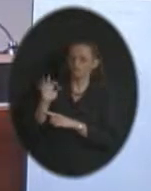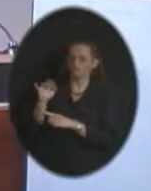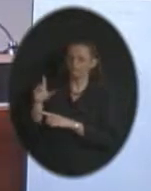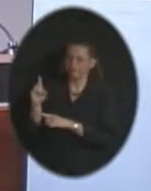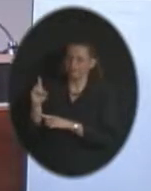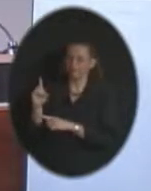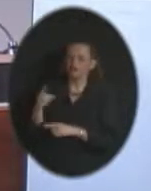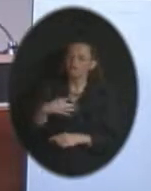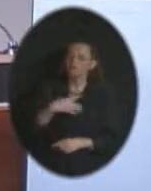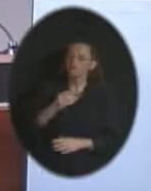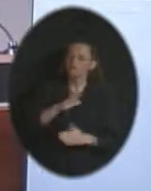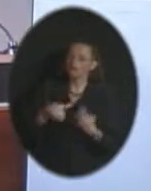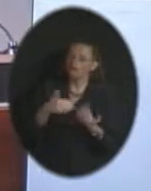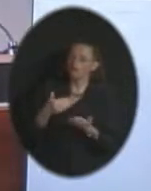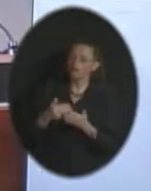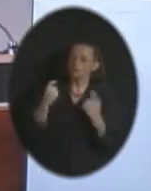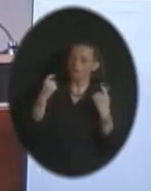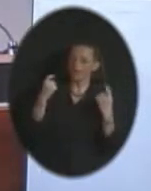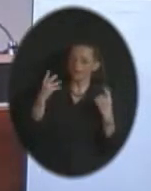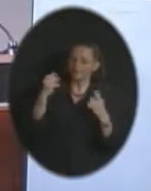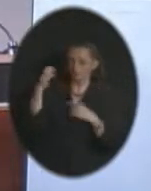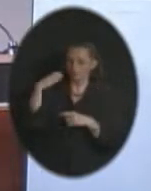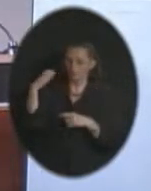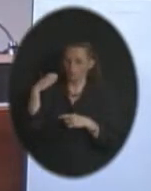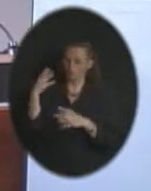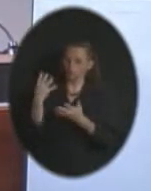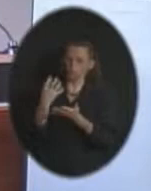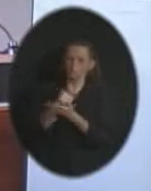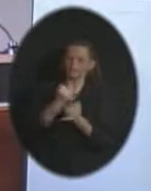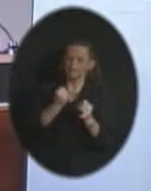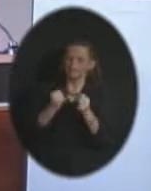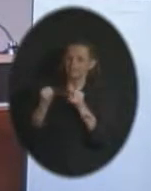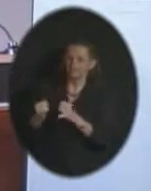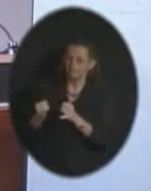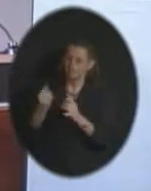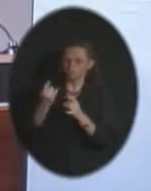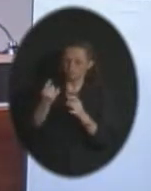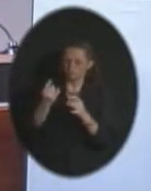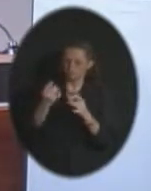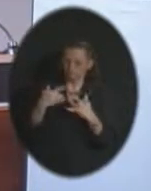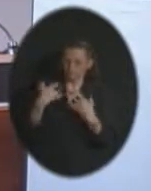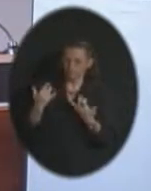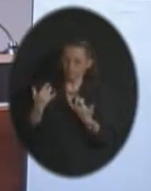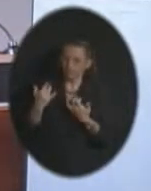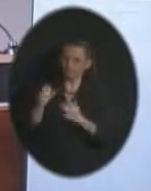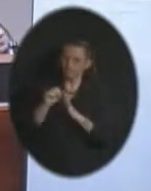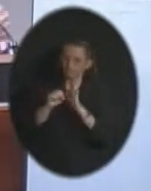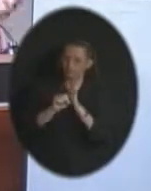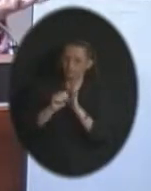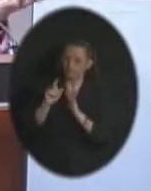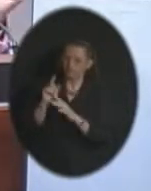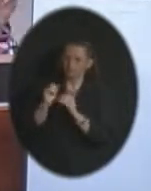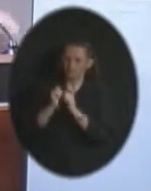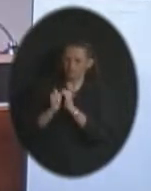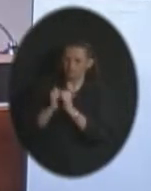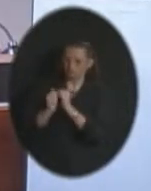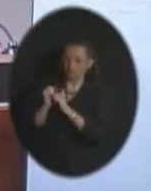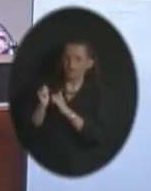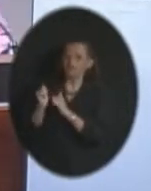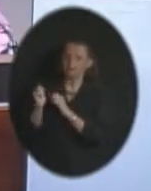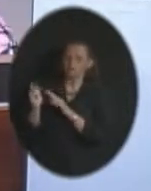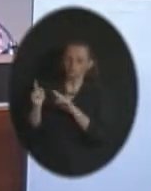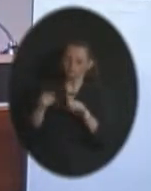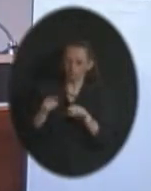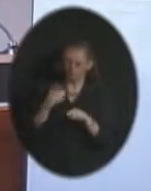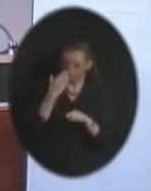and their coaches who won a state championship in an individual event at the state track and field meet to come forward. Along with the following